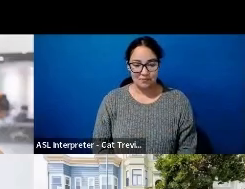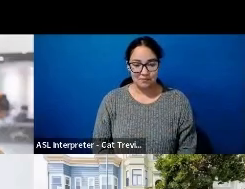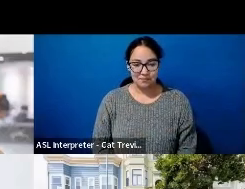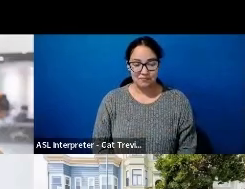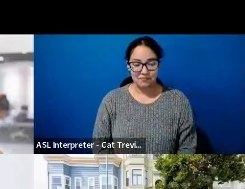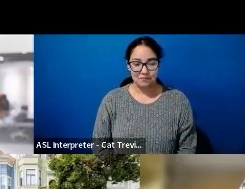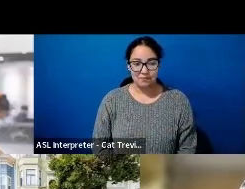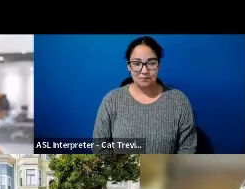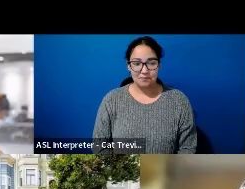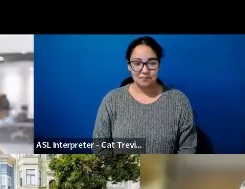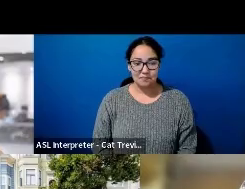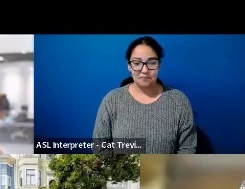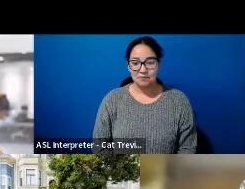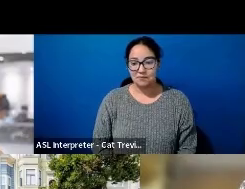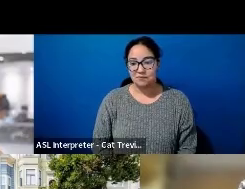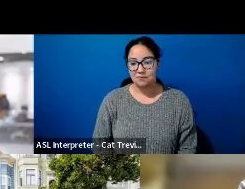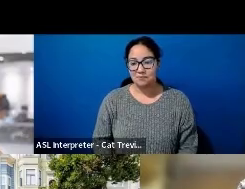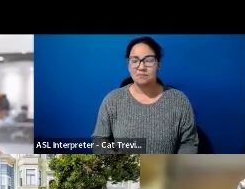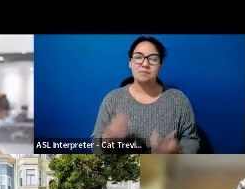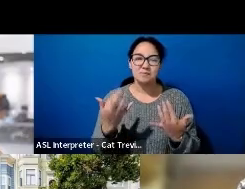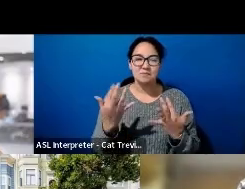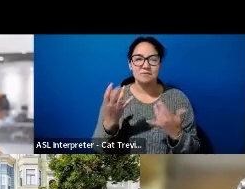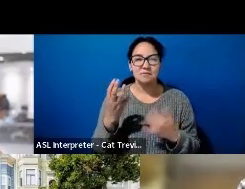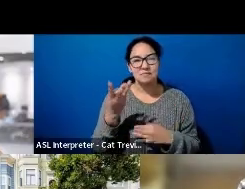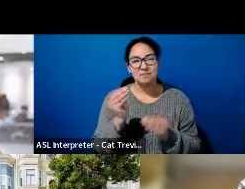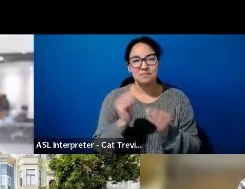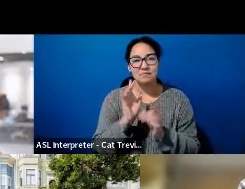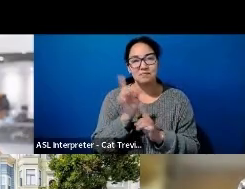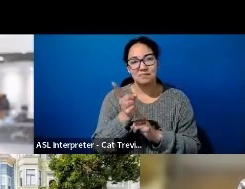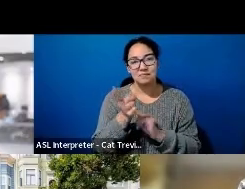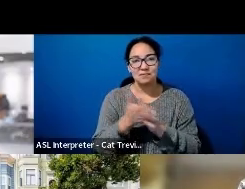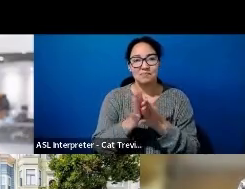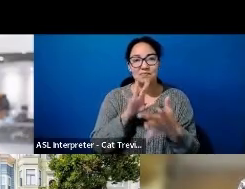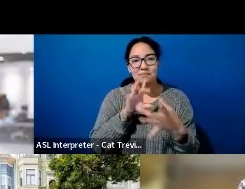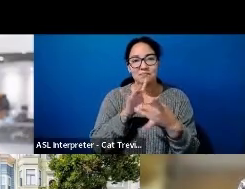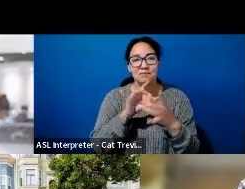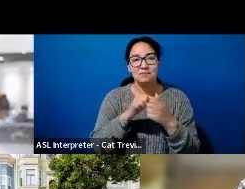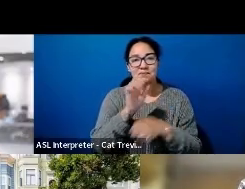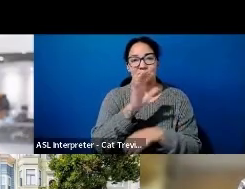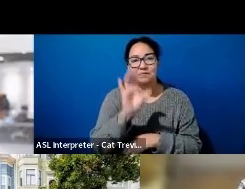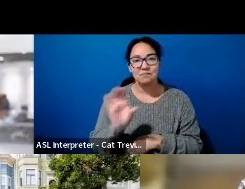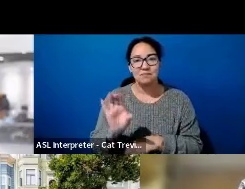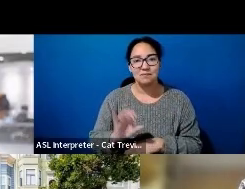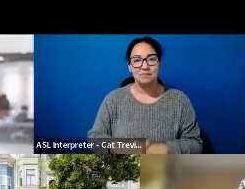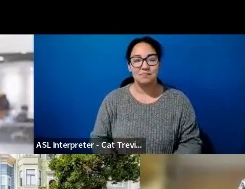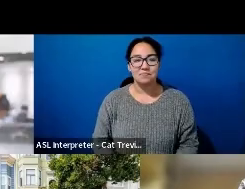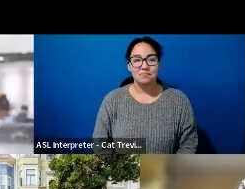We'll give people another couple of moments to get connected.